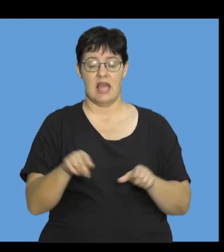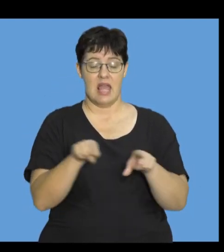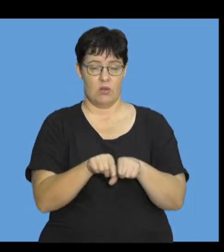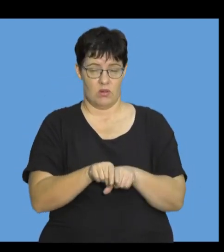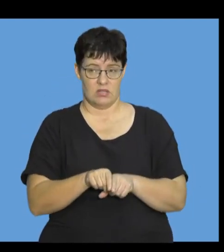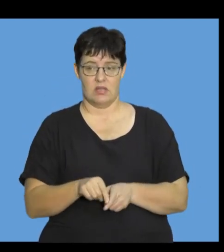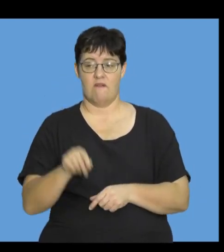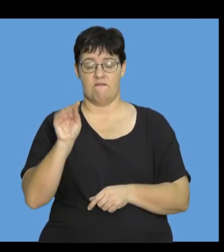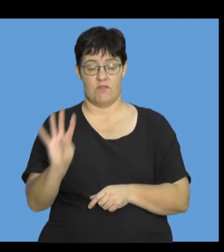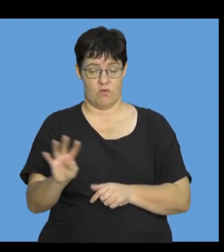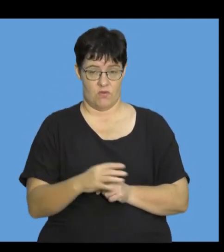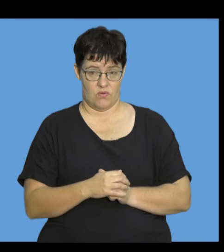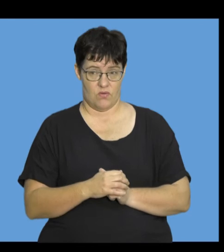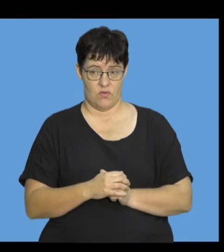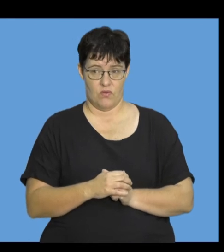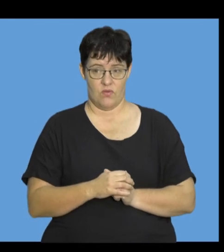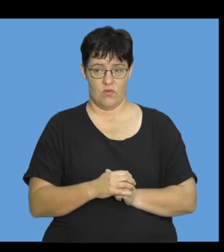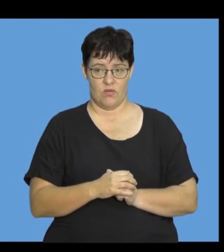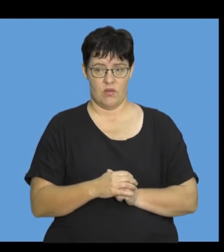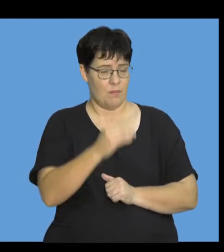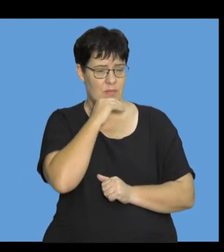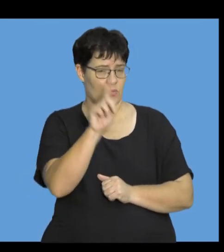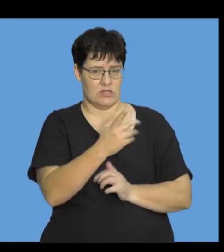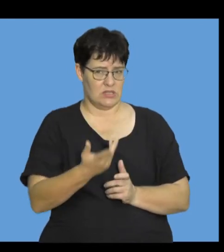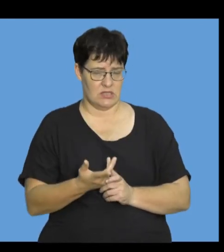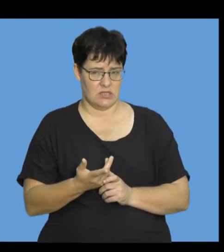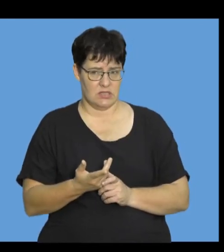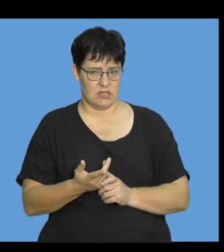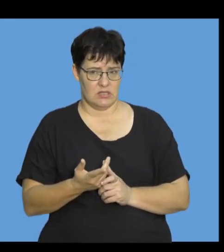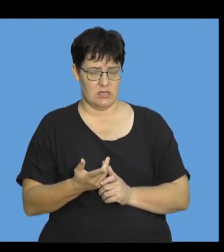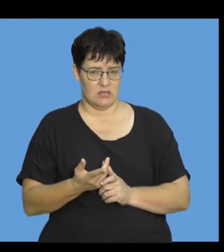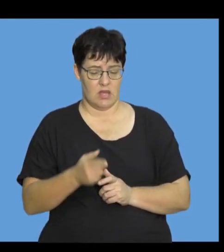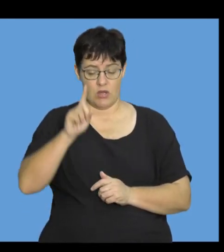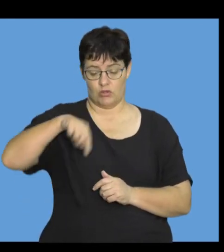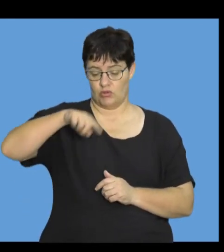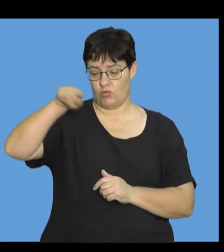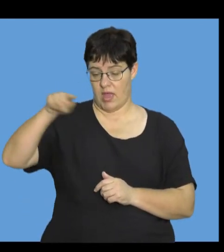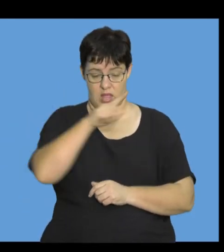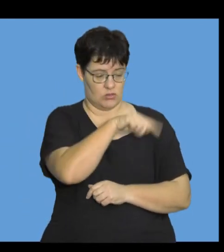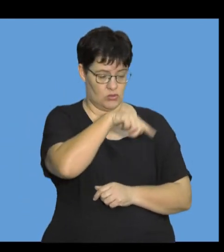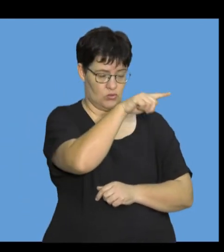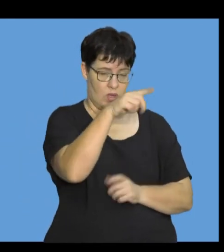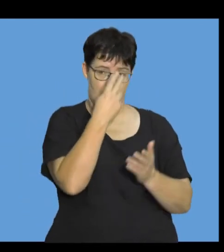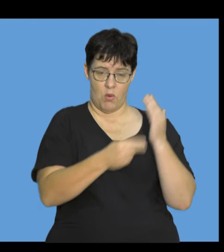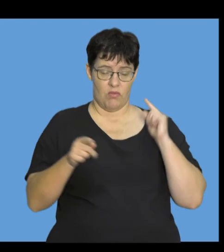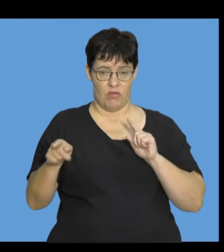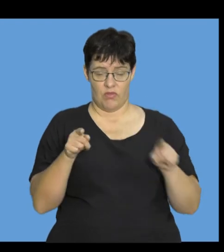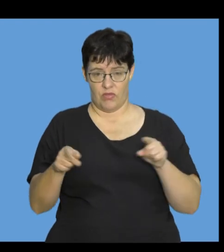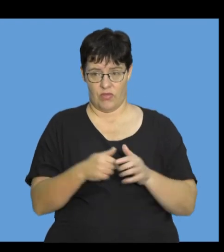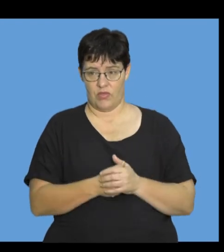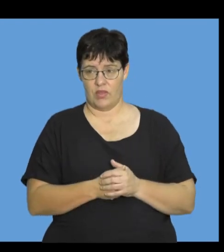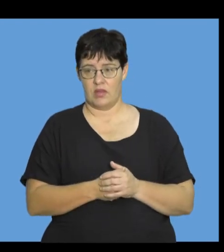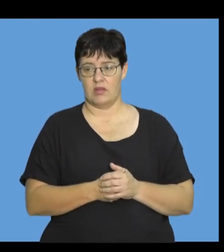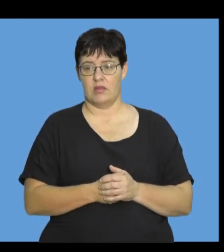is equals to 4, you see. So what does this mean? If I then square root both